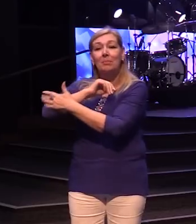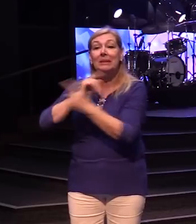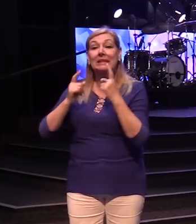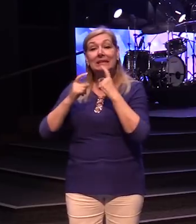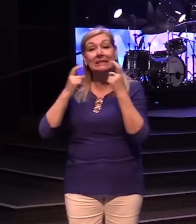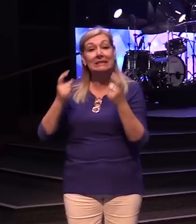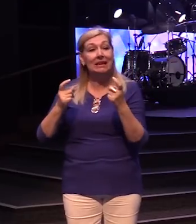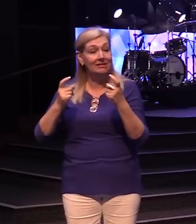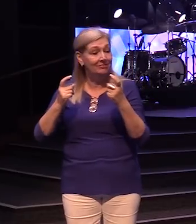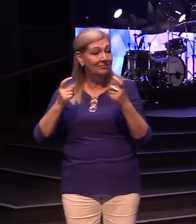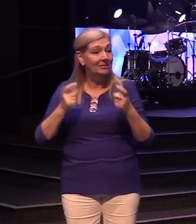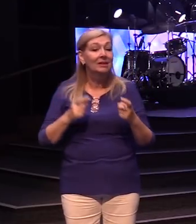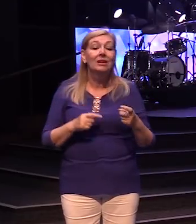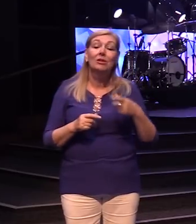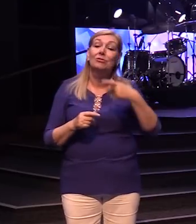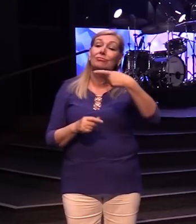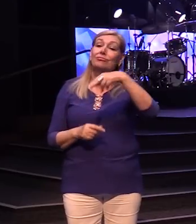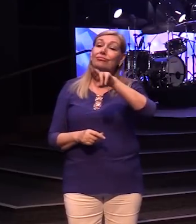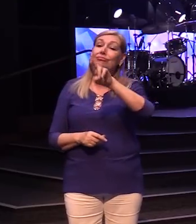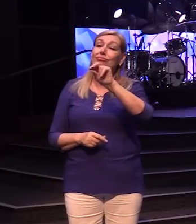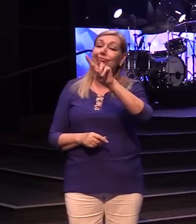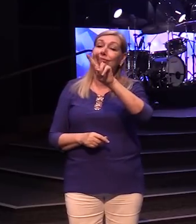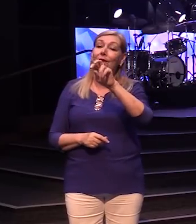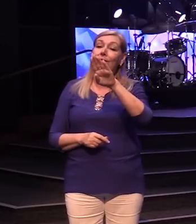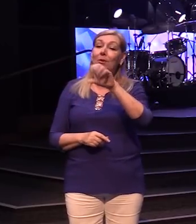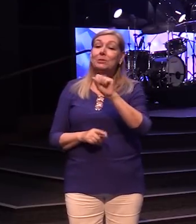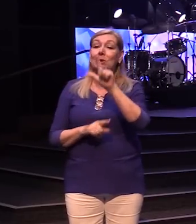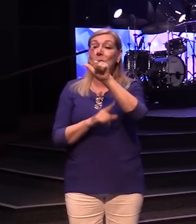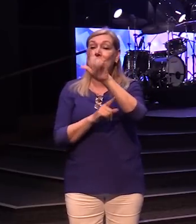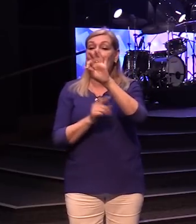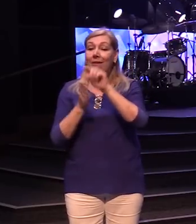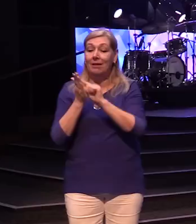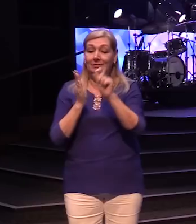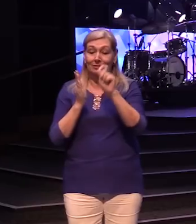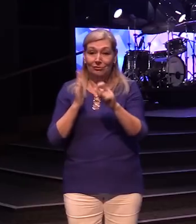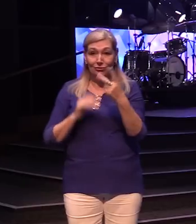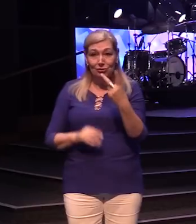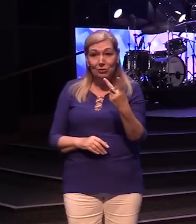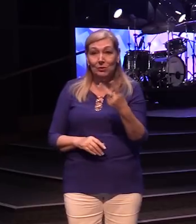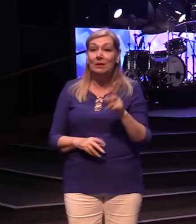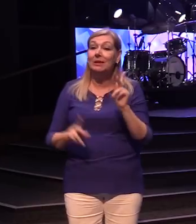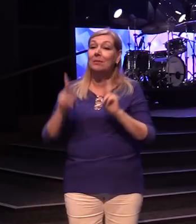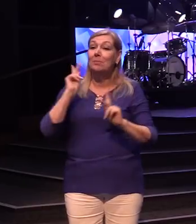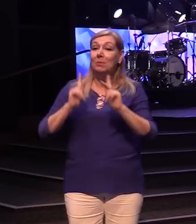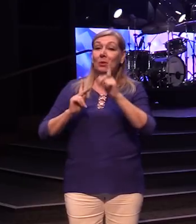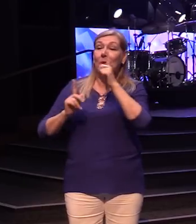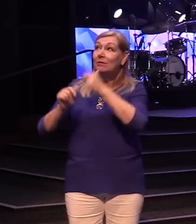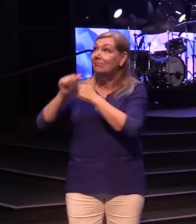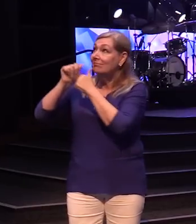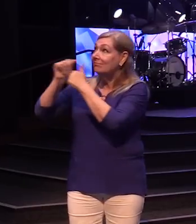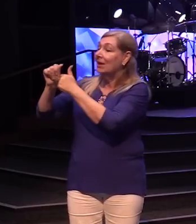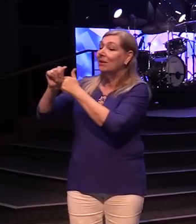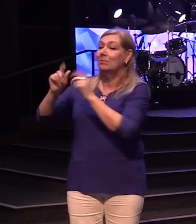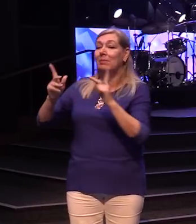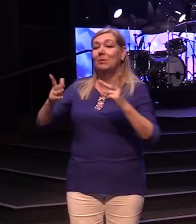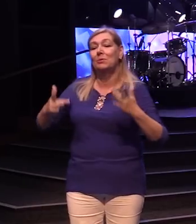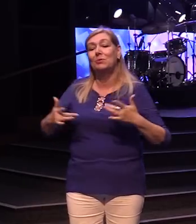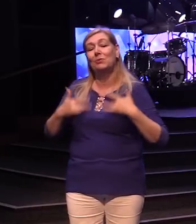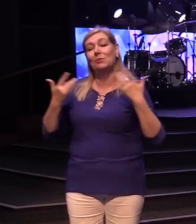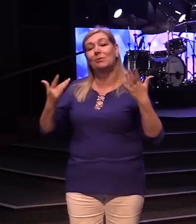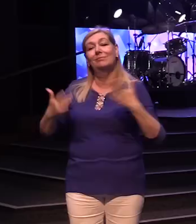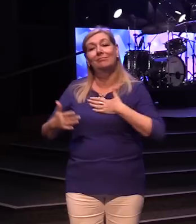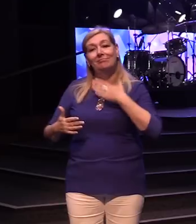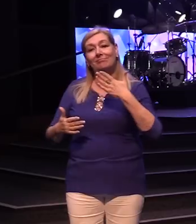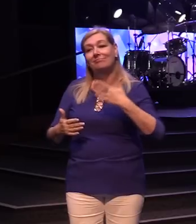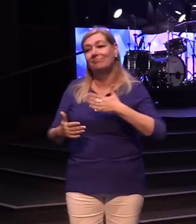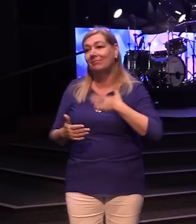people. Proverbs 29:2 says, when the righteous are in authority, the people rejoice. When